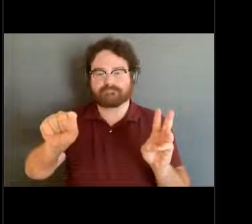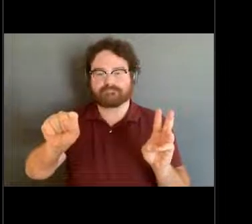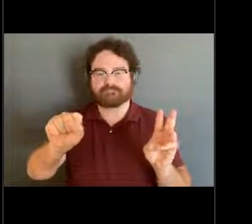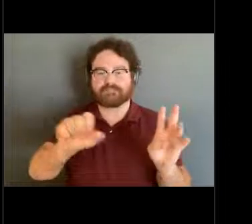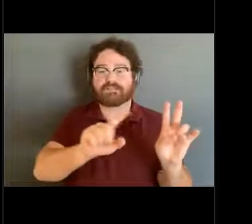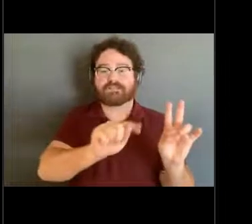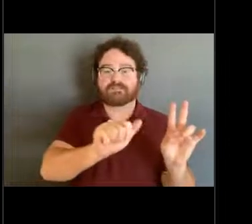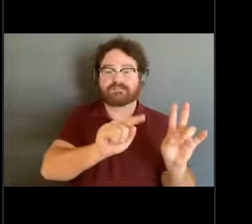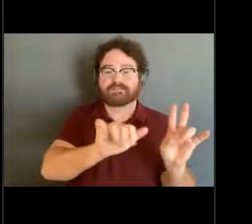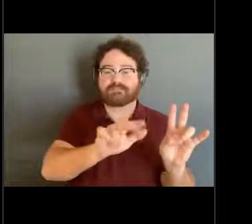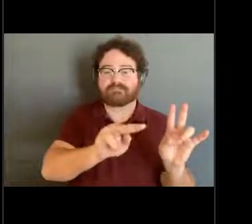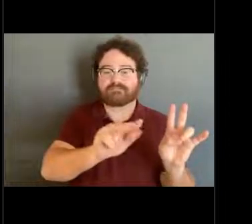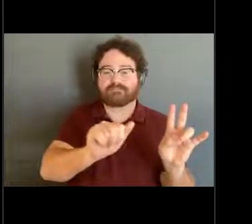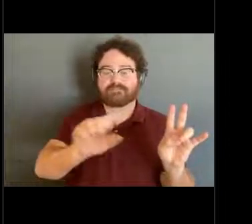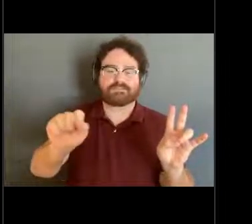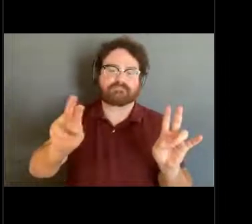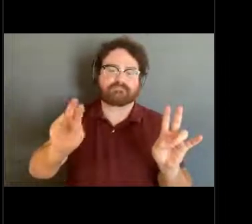Tatiana Smirnova,